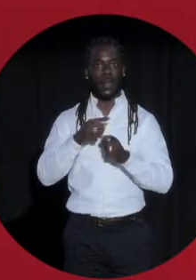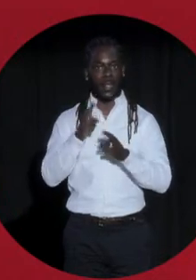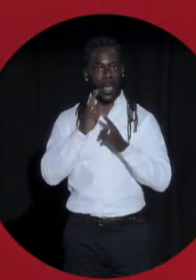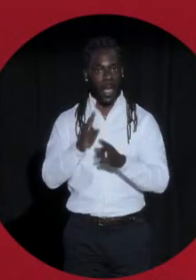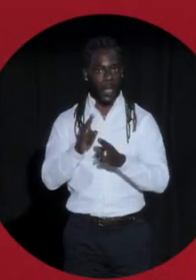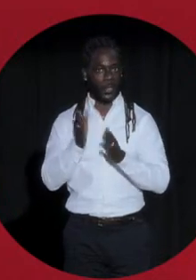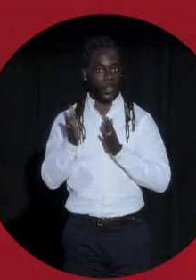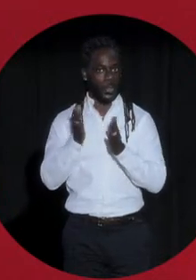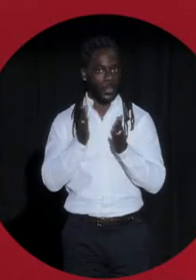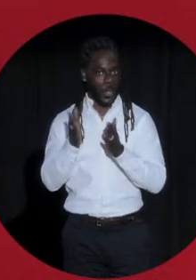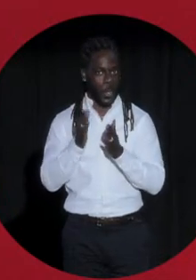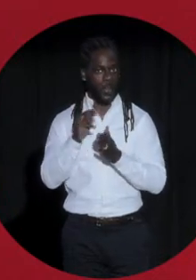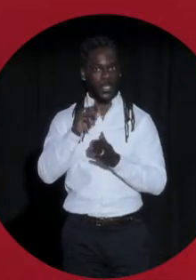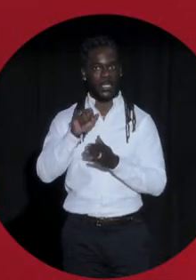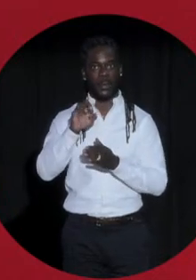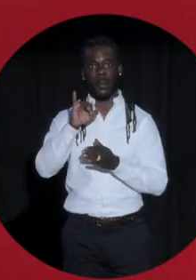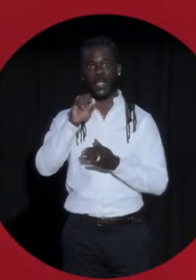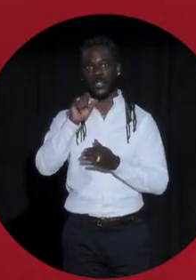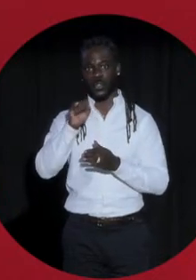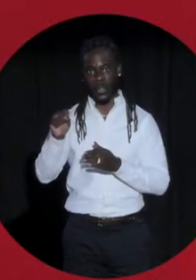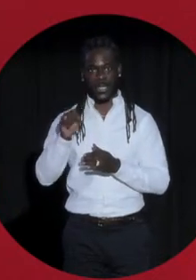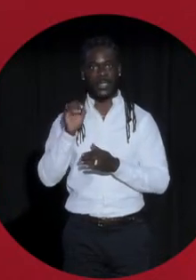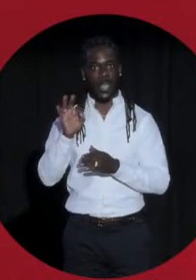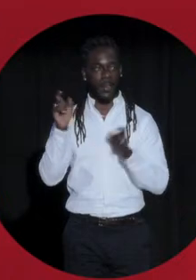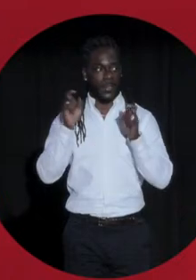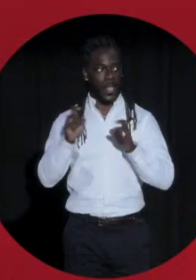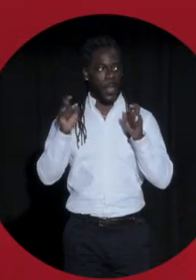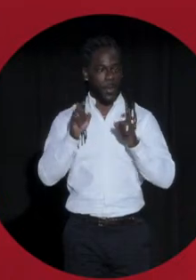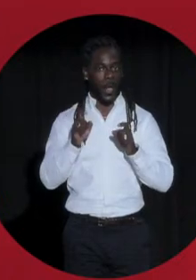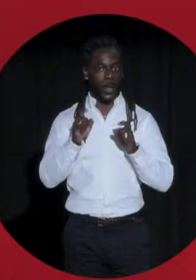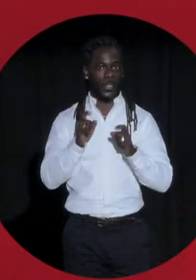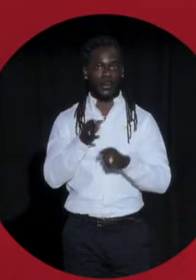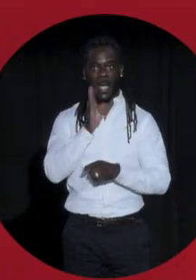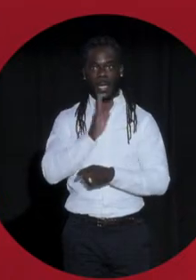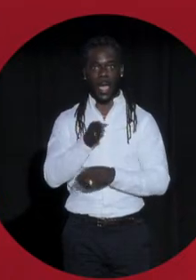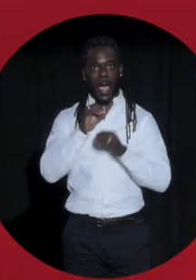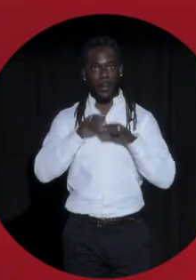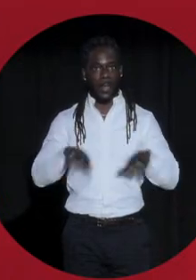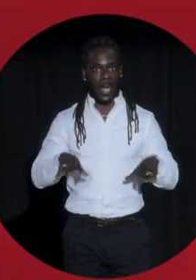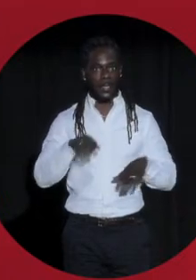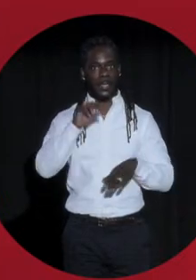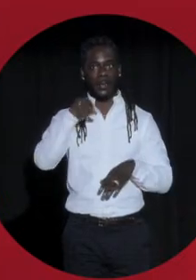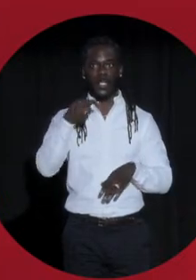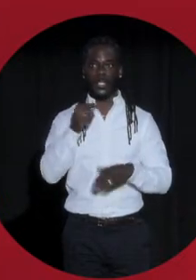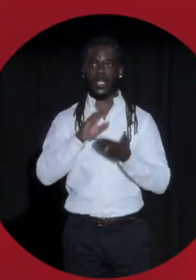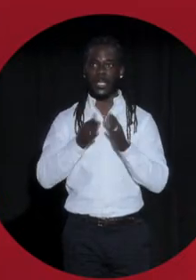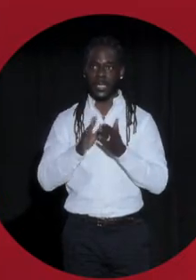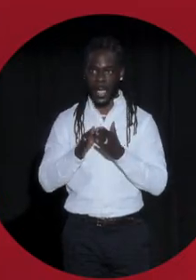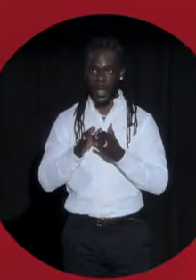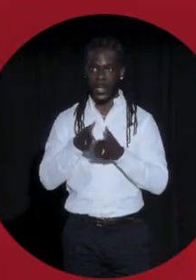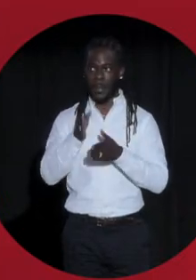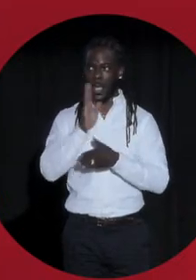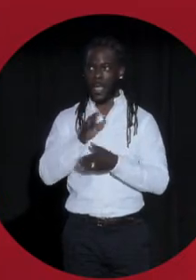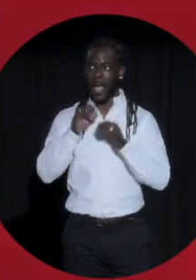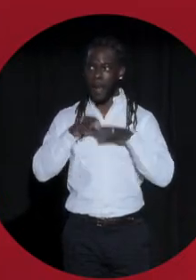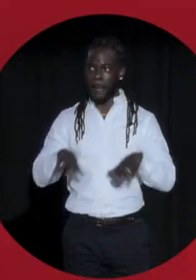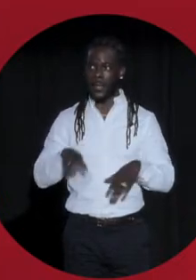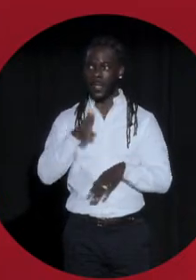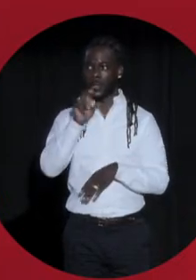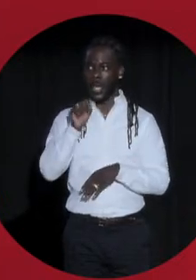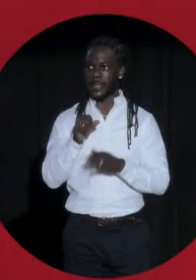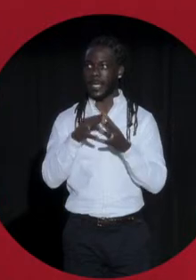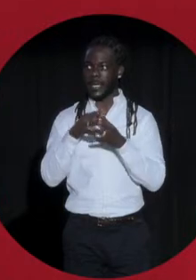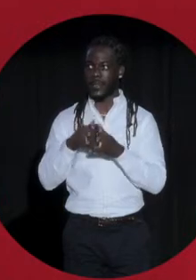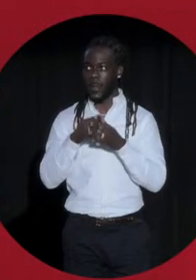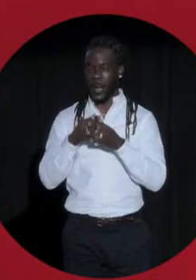ceremonies. Please, may God bless Prince George's County. May God bless the United States of America. Join